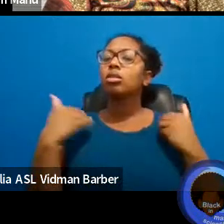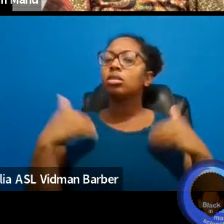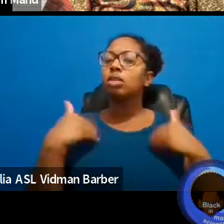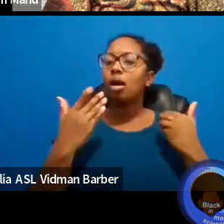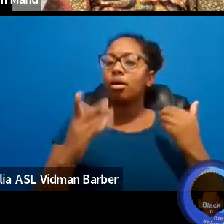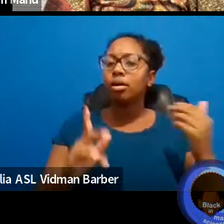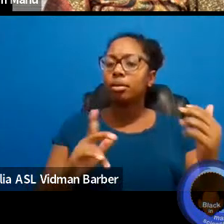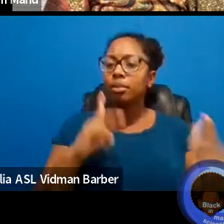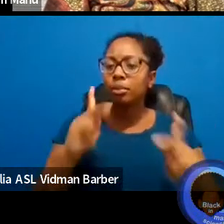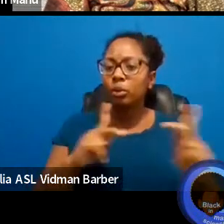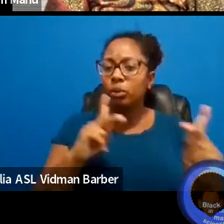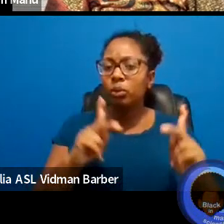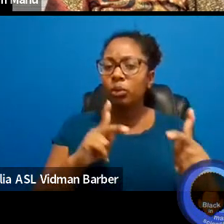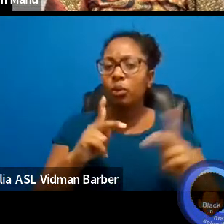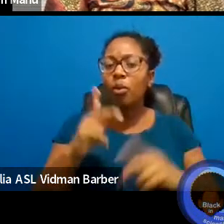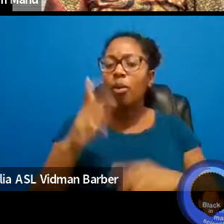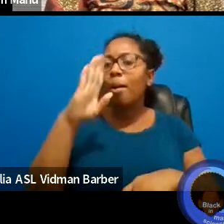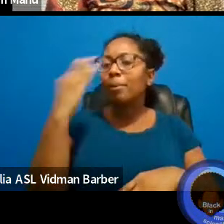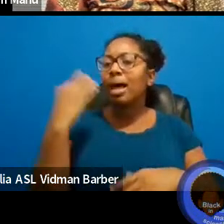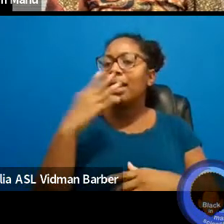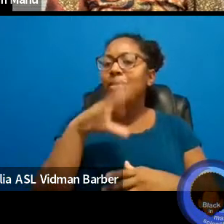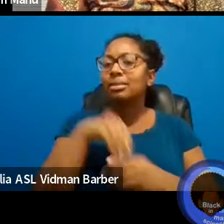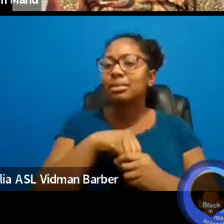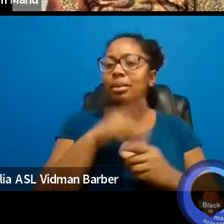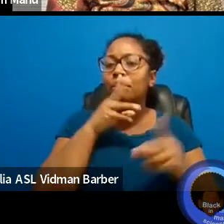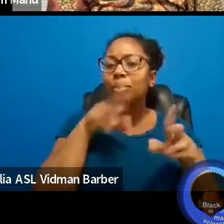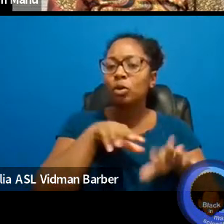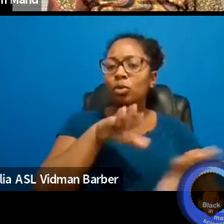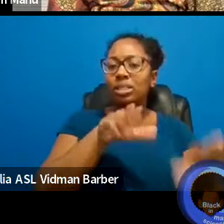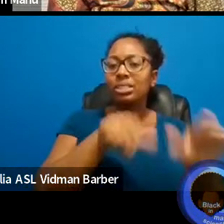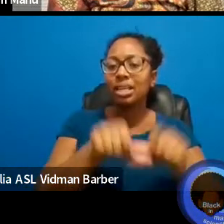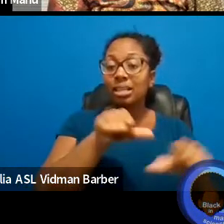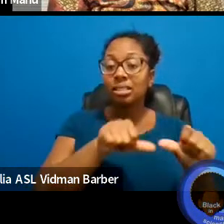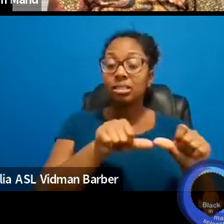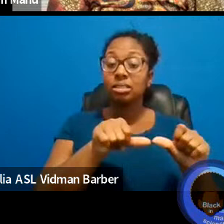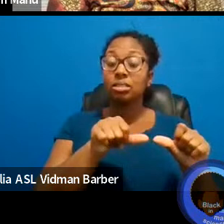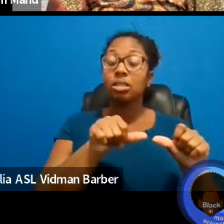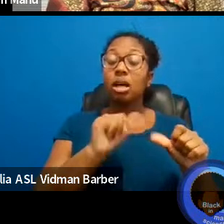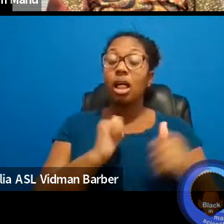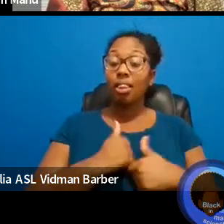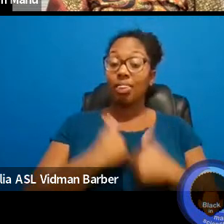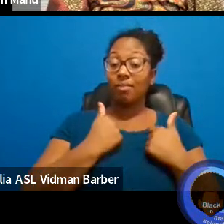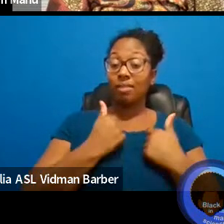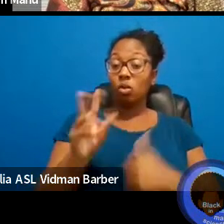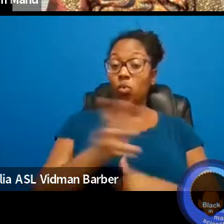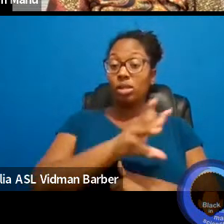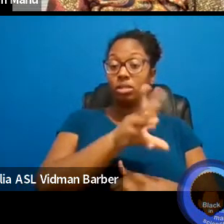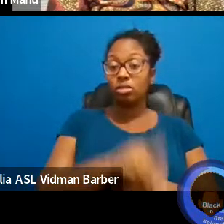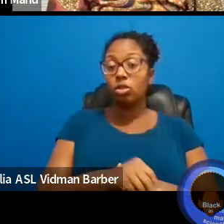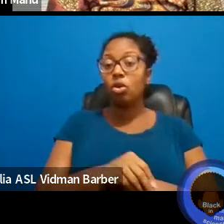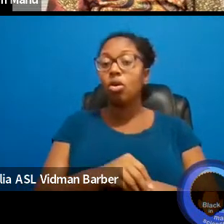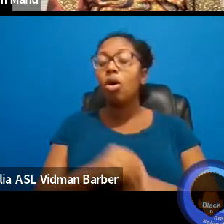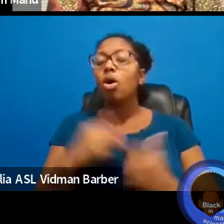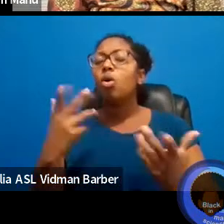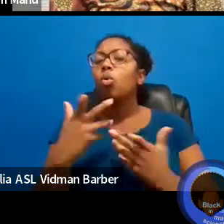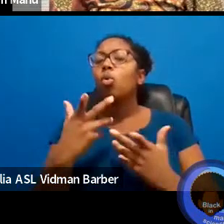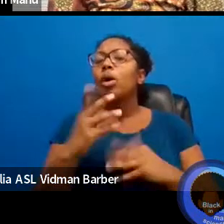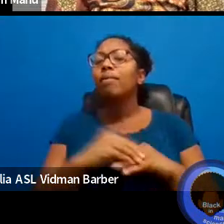of Blacks in marine science studying or living in West Africa? And I'll hand this over to Mr. Isaac.